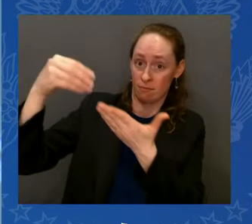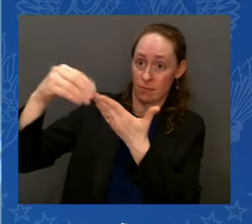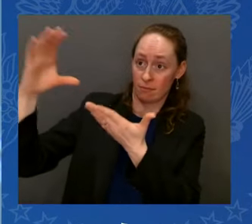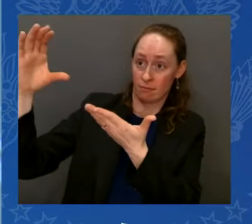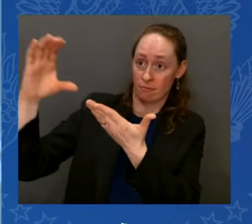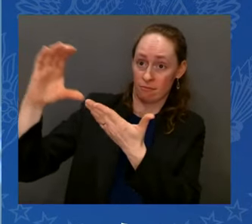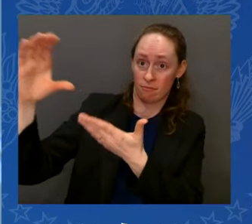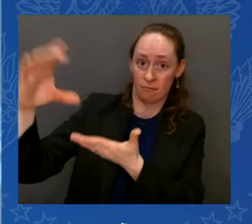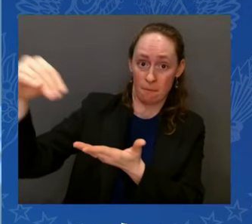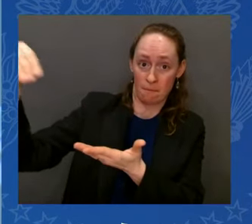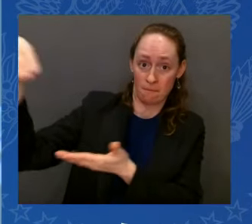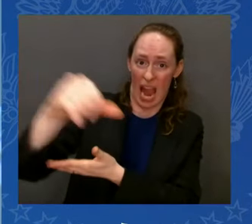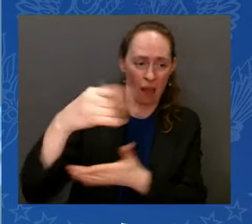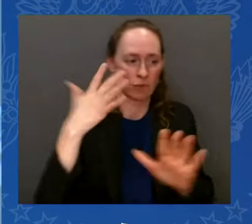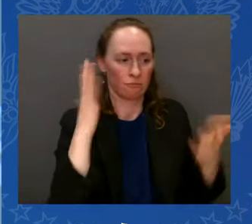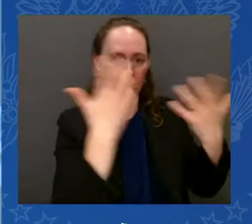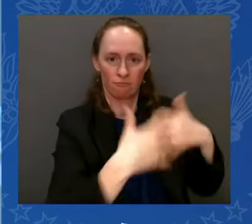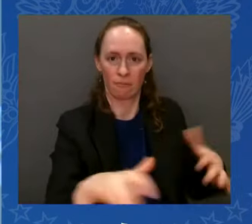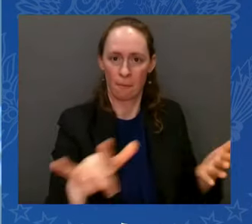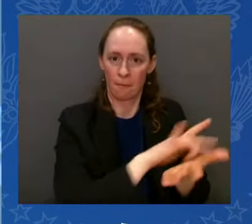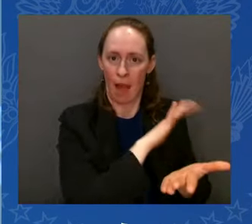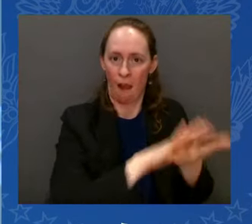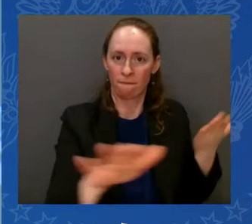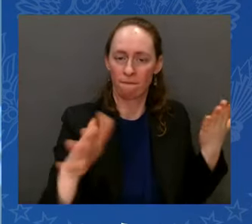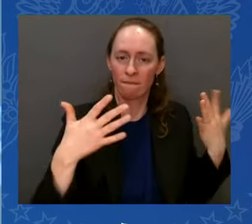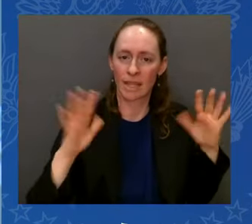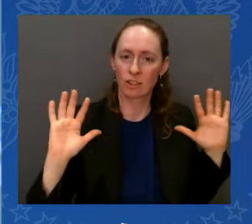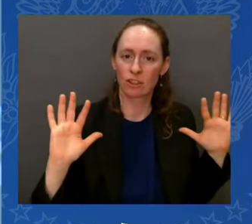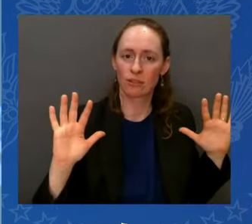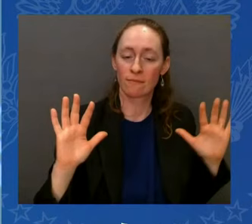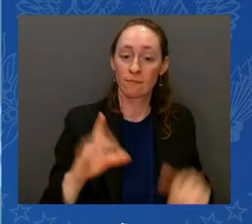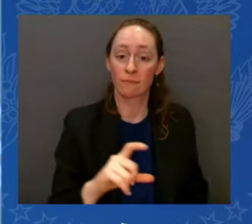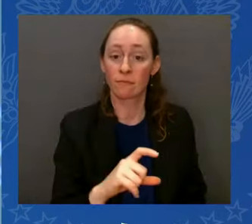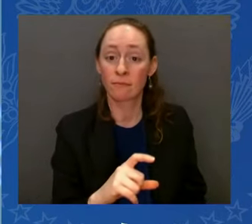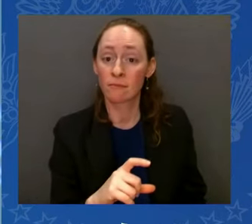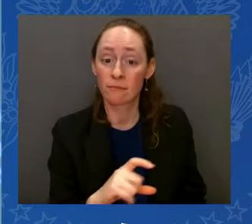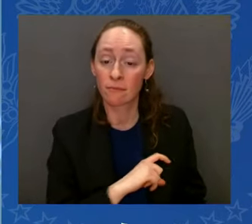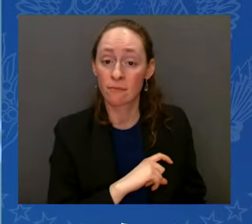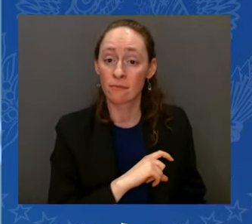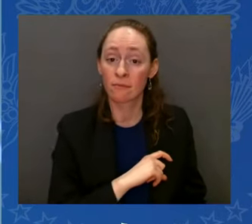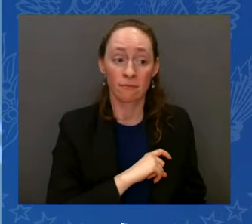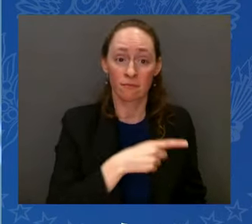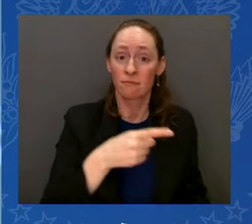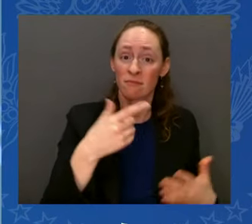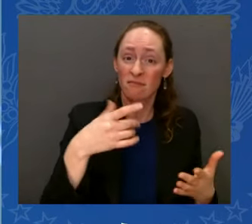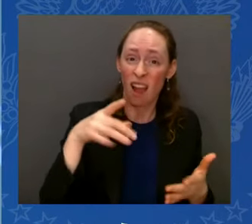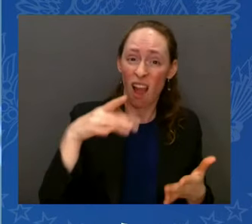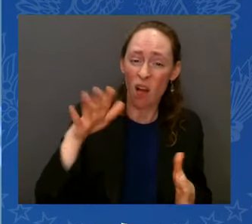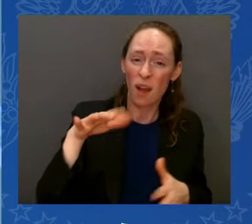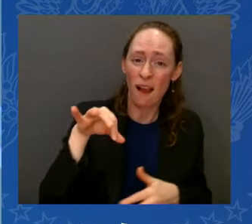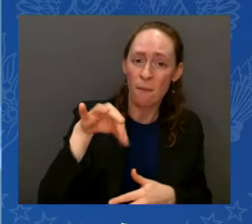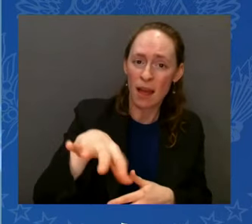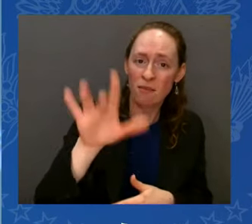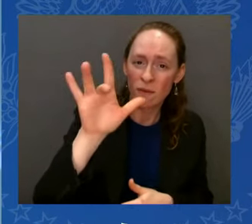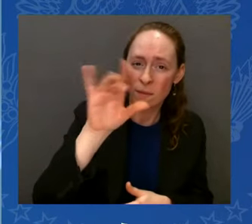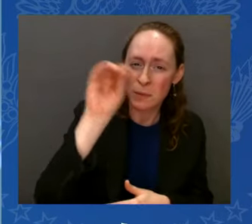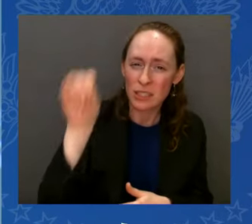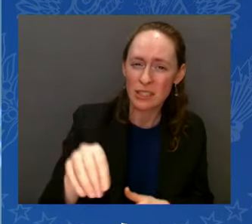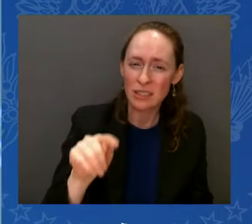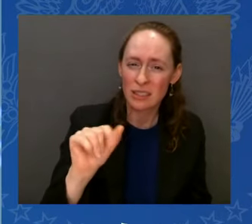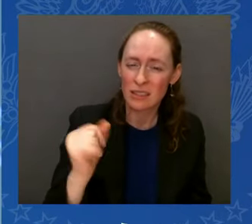more than that. Look, they want to repeal, again, that tax. They want to repeal a corporate minimum